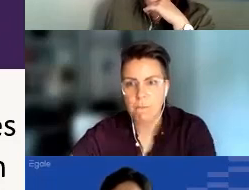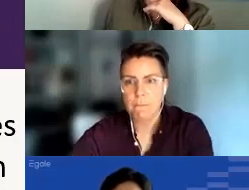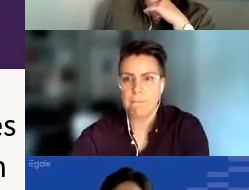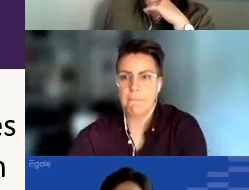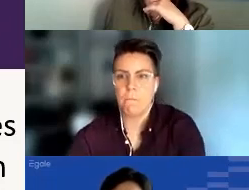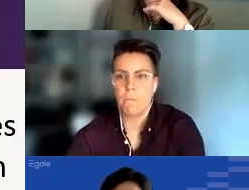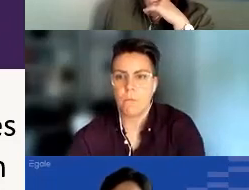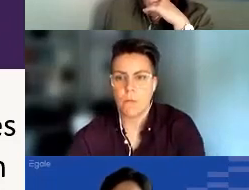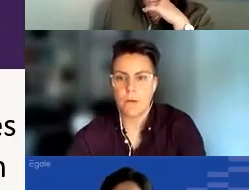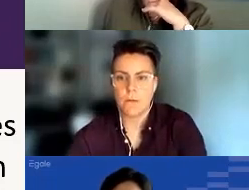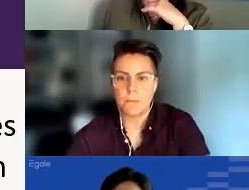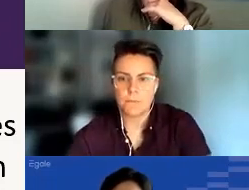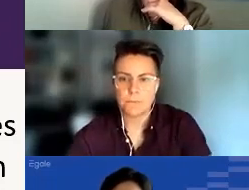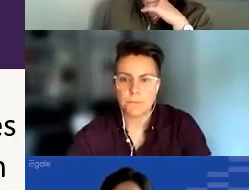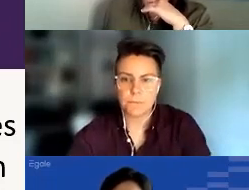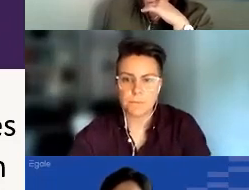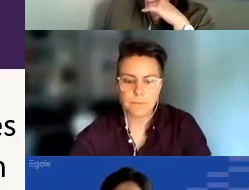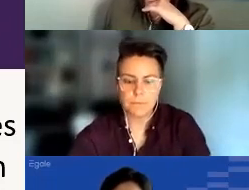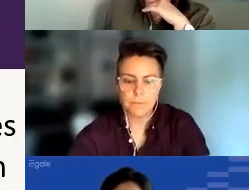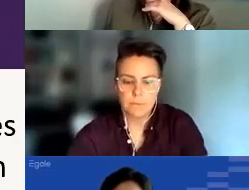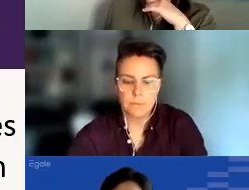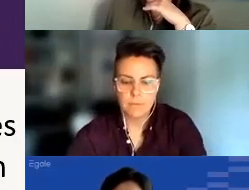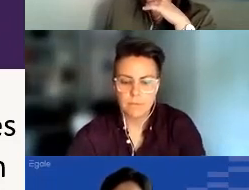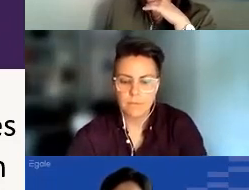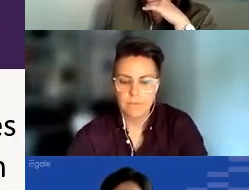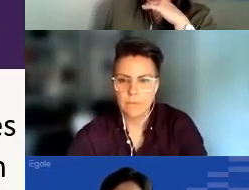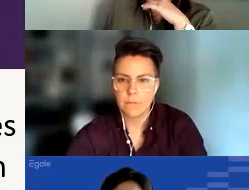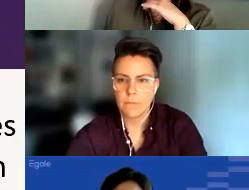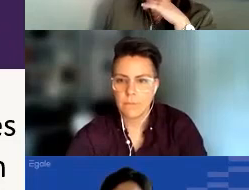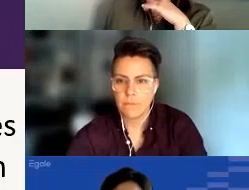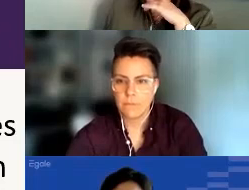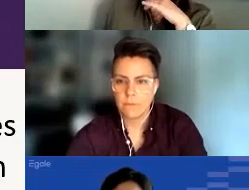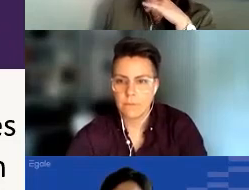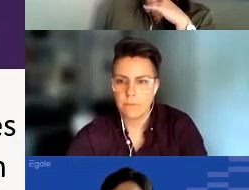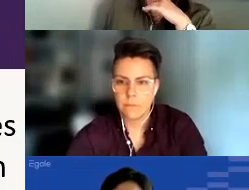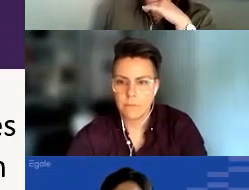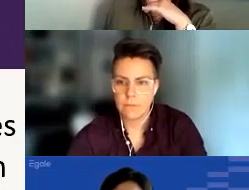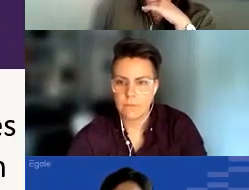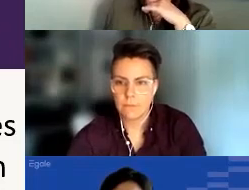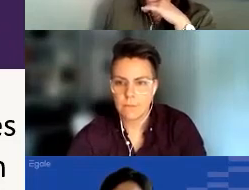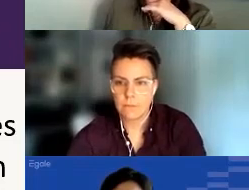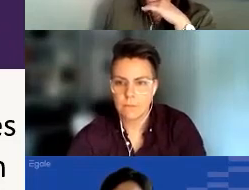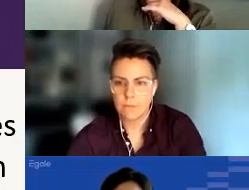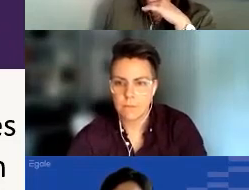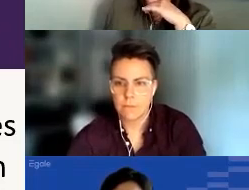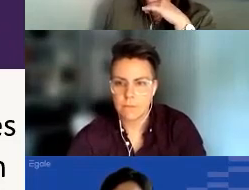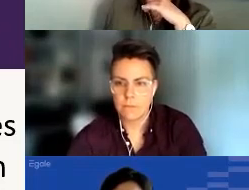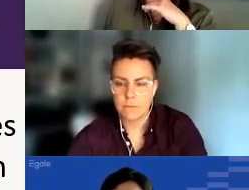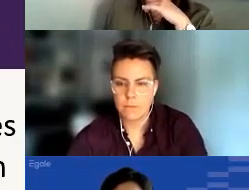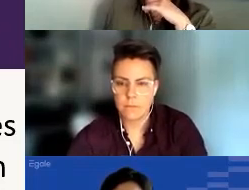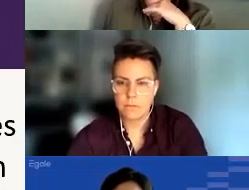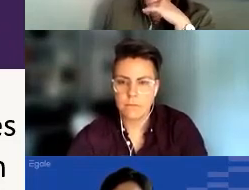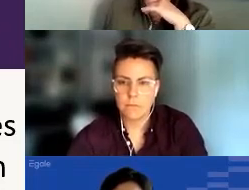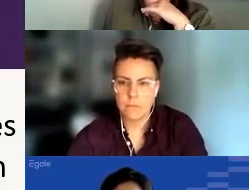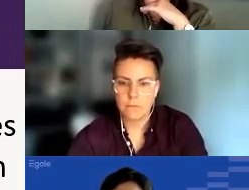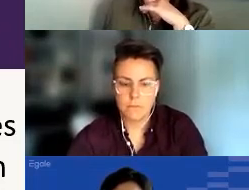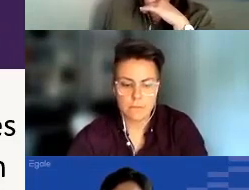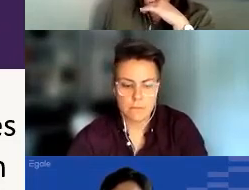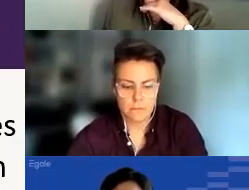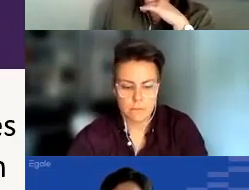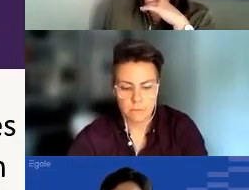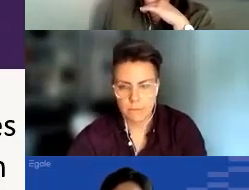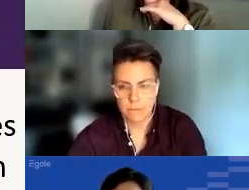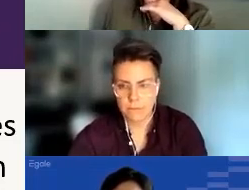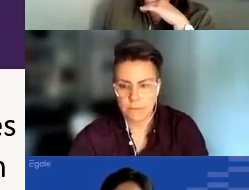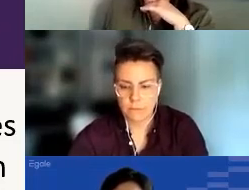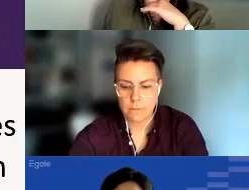impacts on patients and then, of course, their family and loved ones. So join us for this webinar. Mr. Al